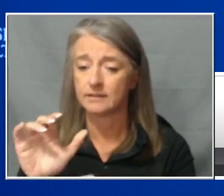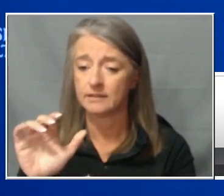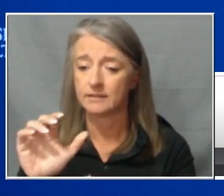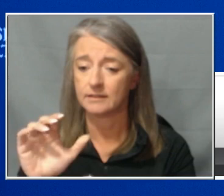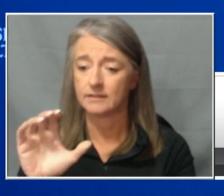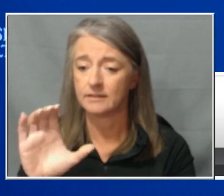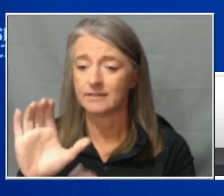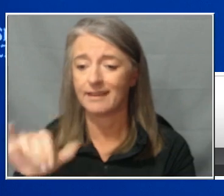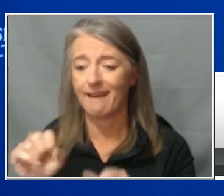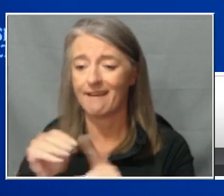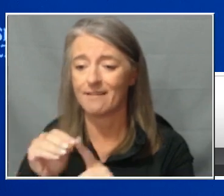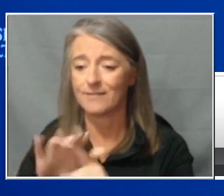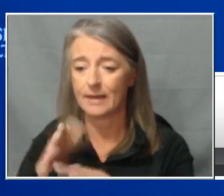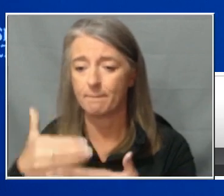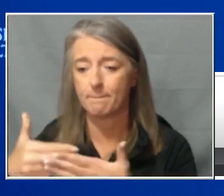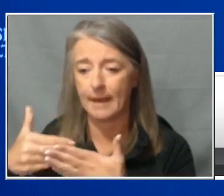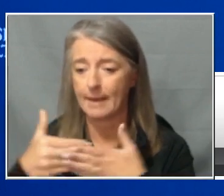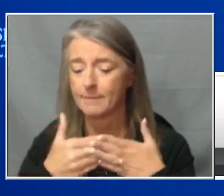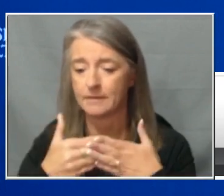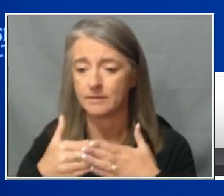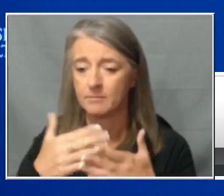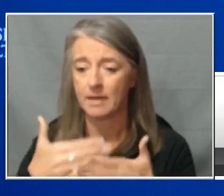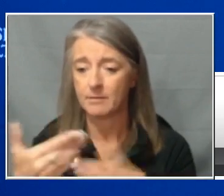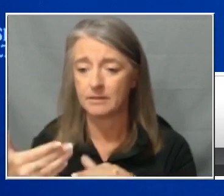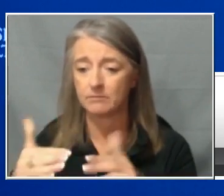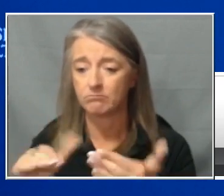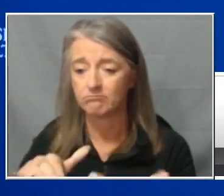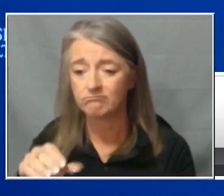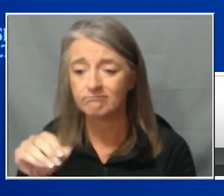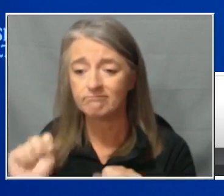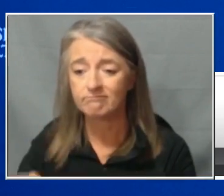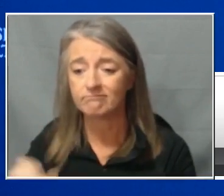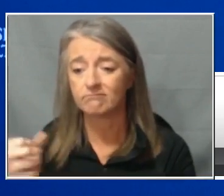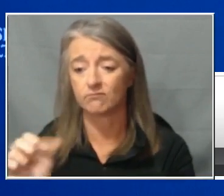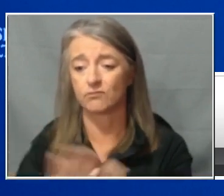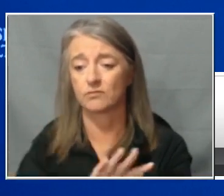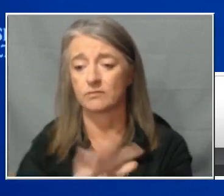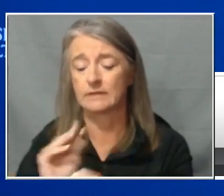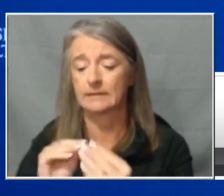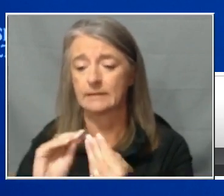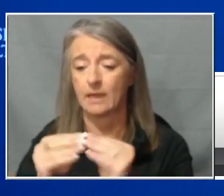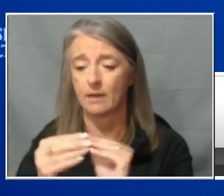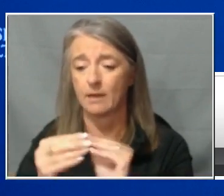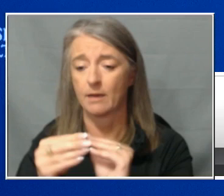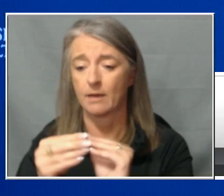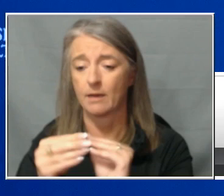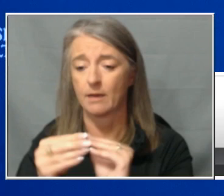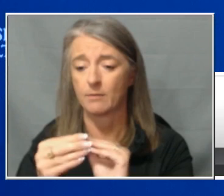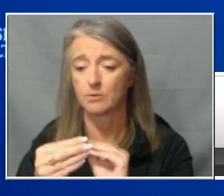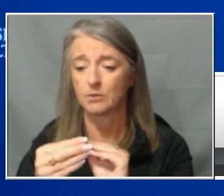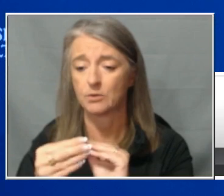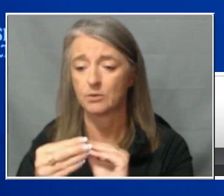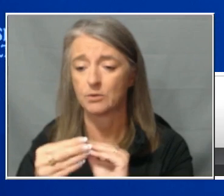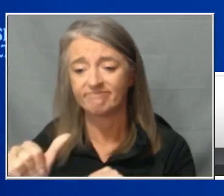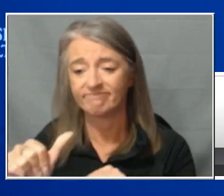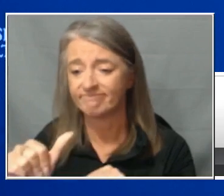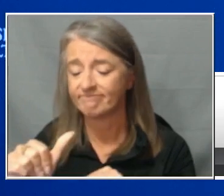babies and can cause stillborn babies as well. And so overall, these numbers are increasing. It is not good. It is